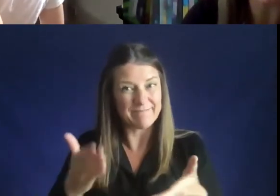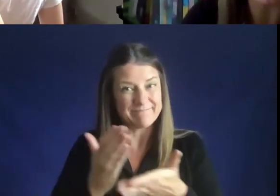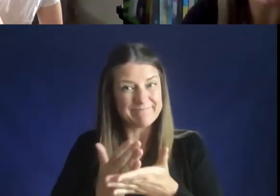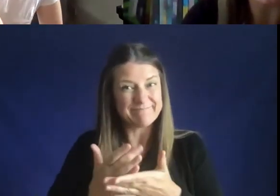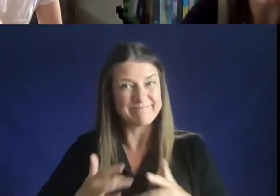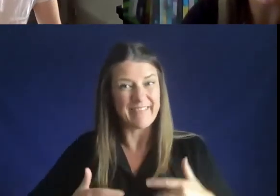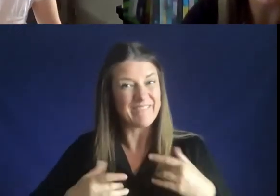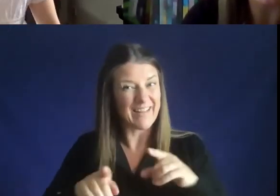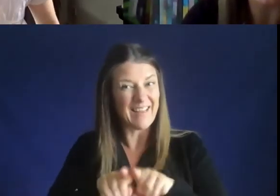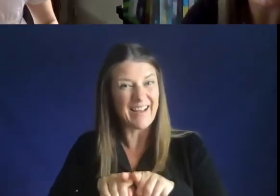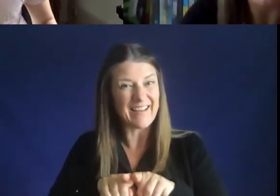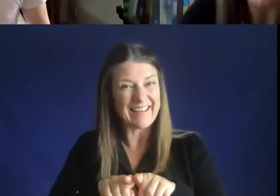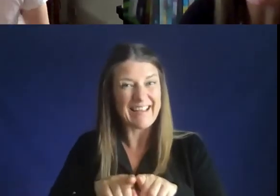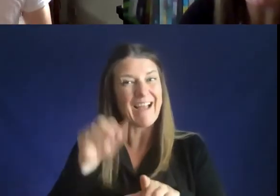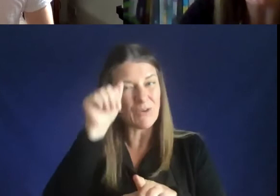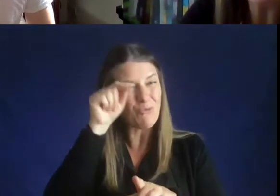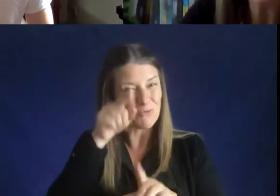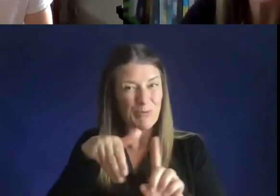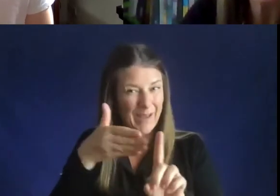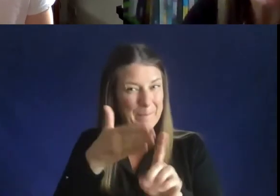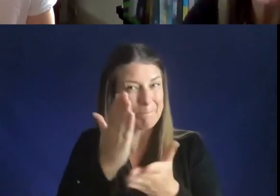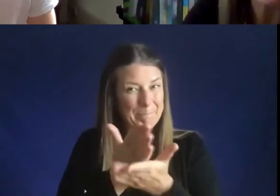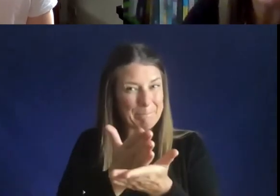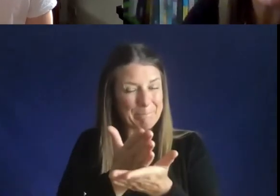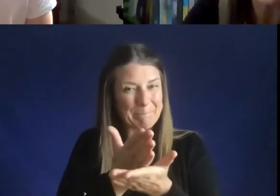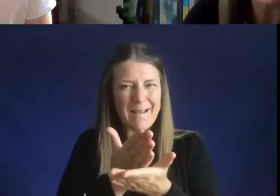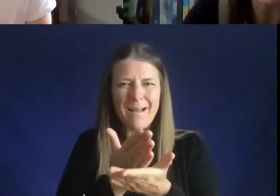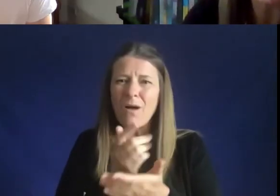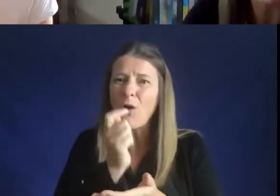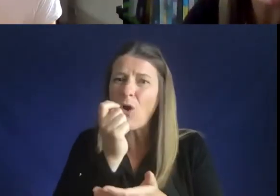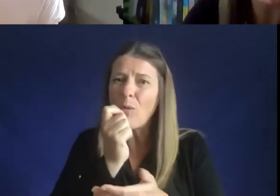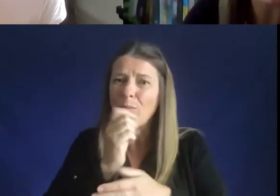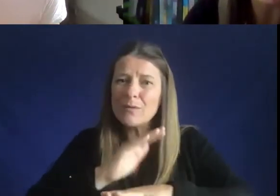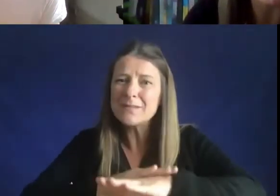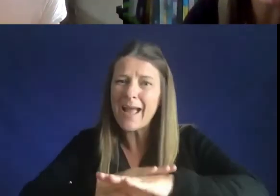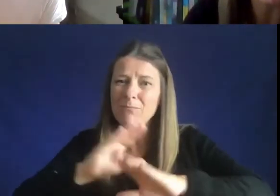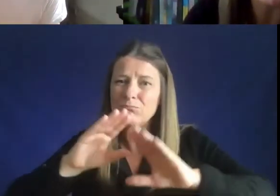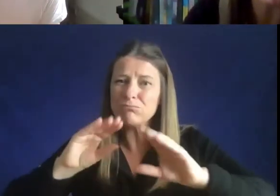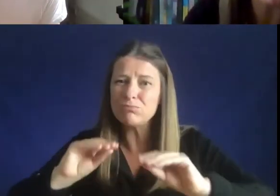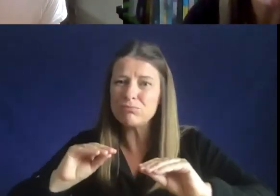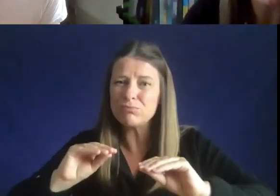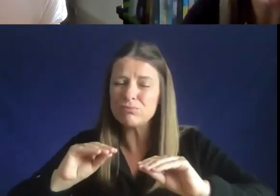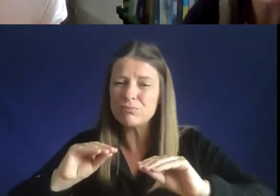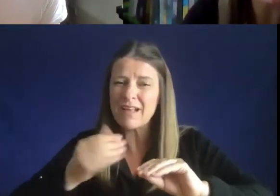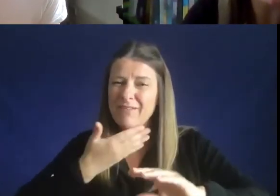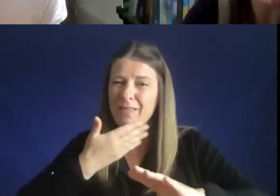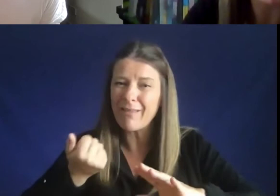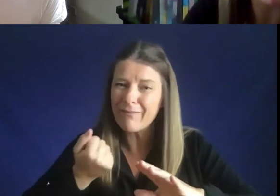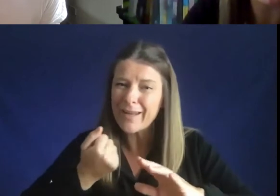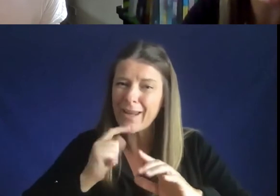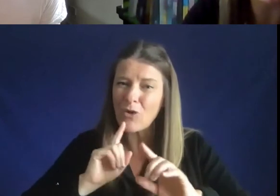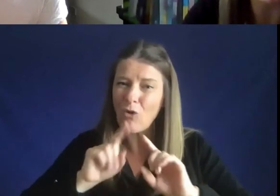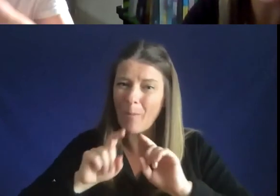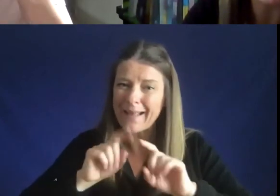know that's what your intention was. And we're almost out of time, and we've got some really nice comments. Grace is just